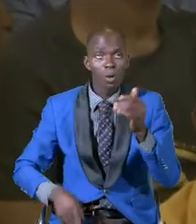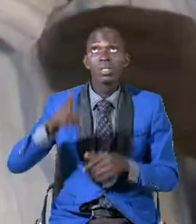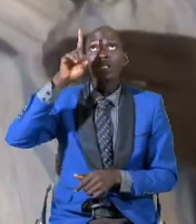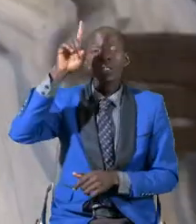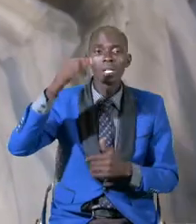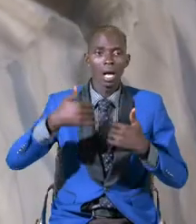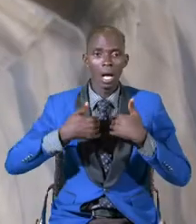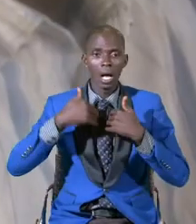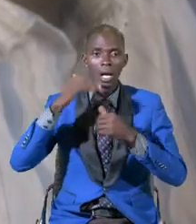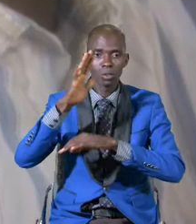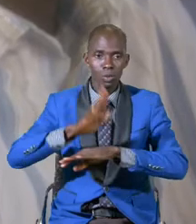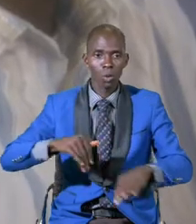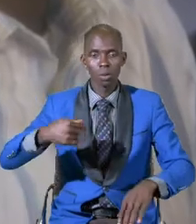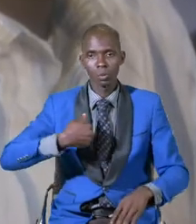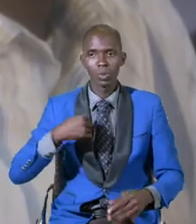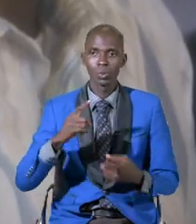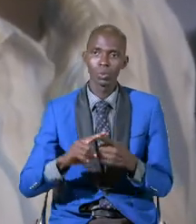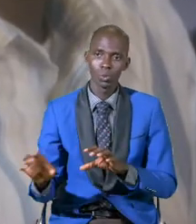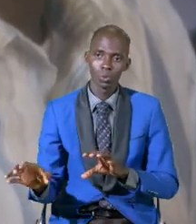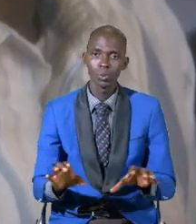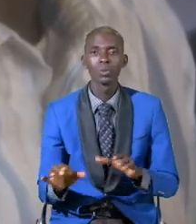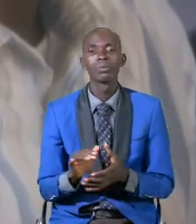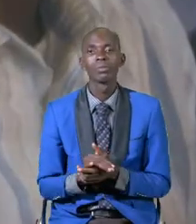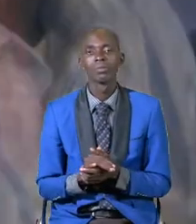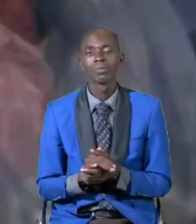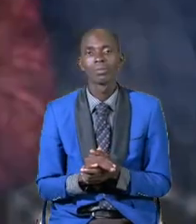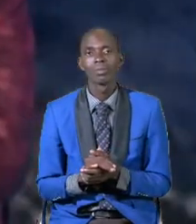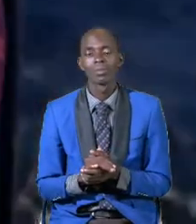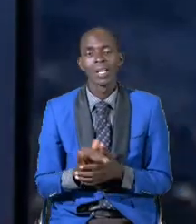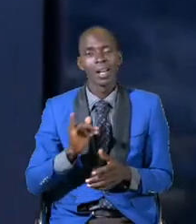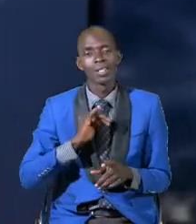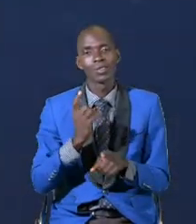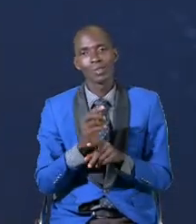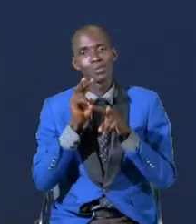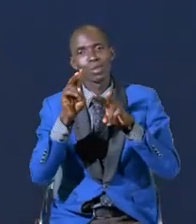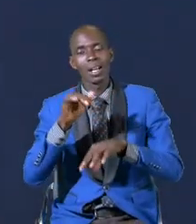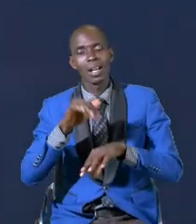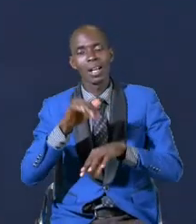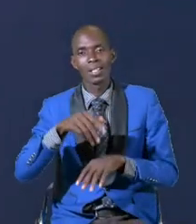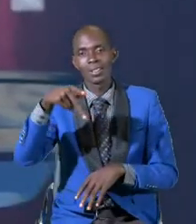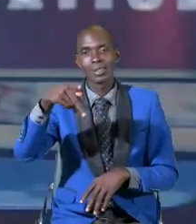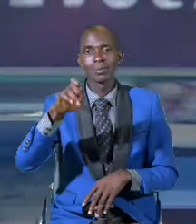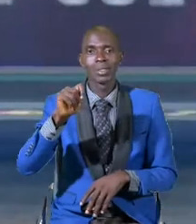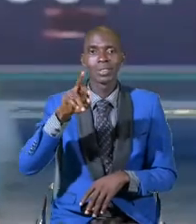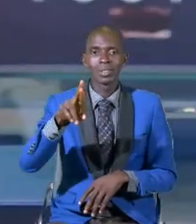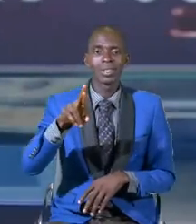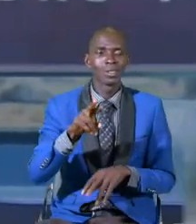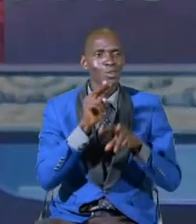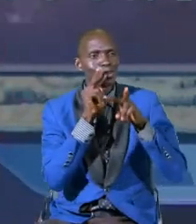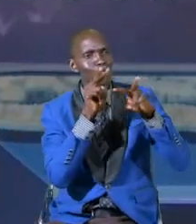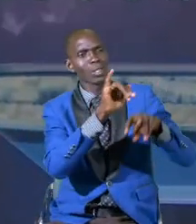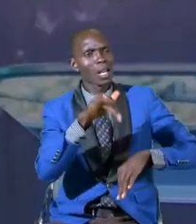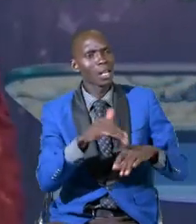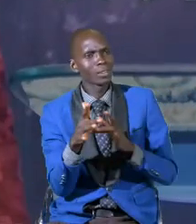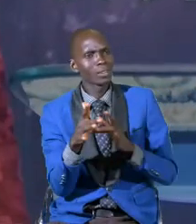me to do. I imagine Peter looking at Jesus Christ, and